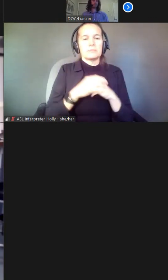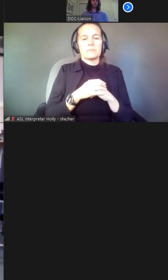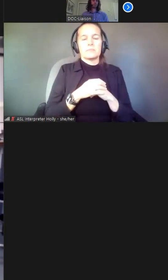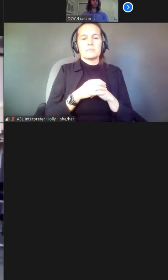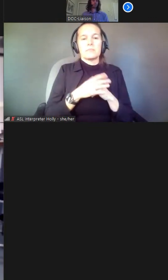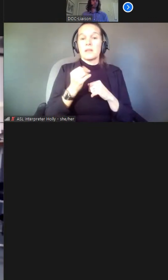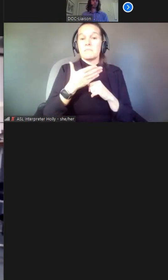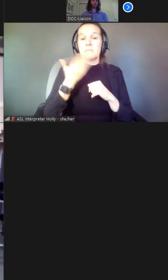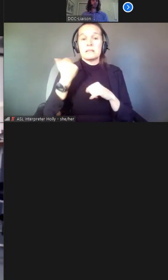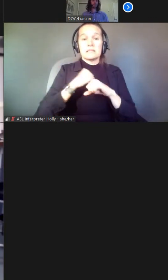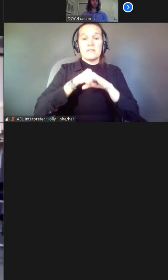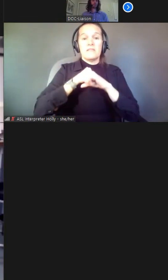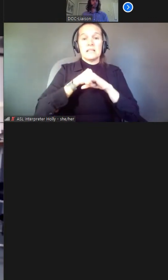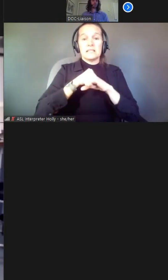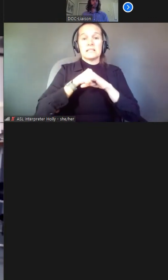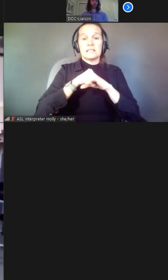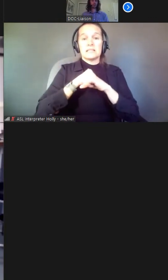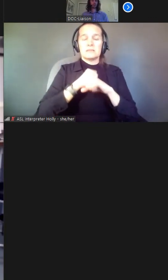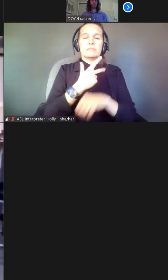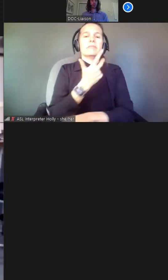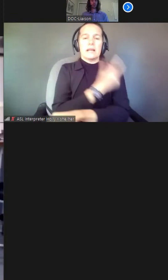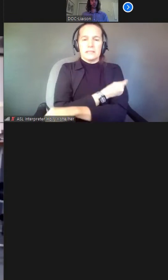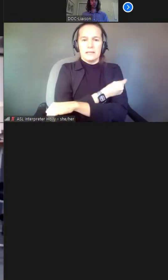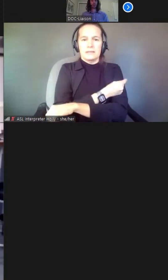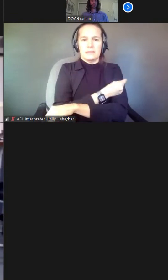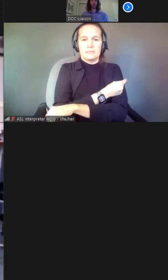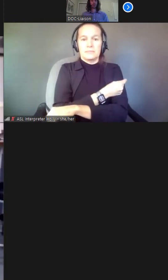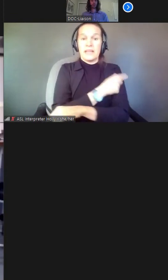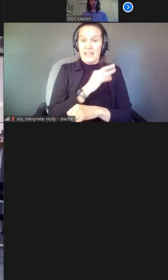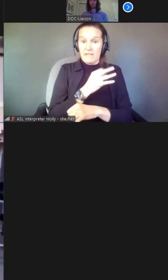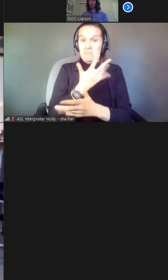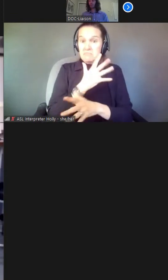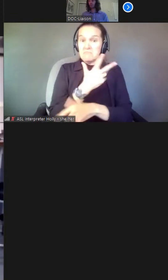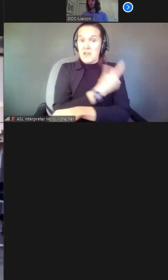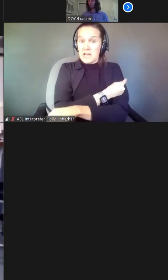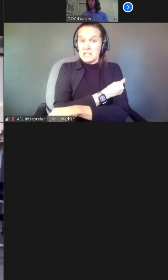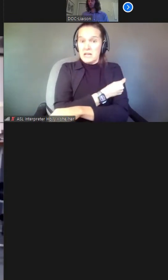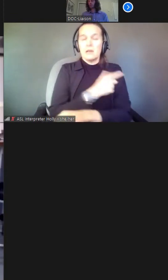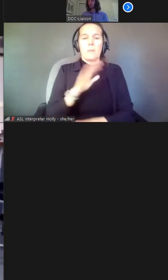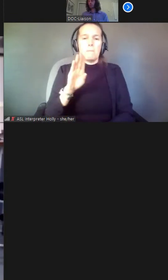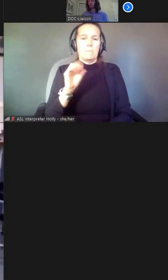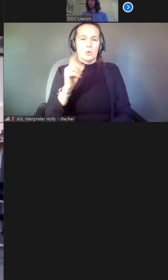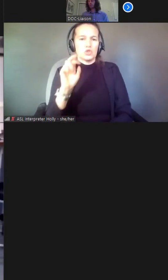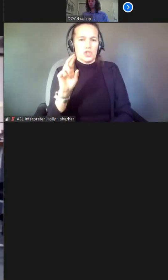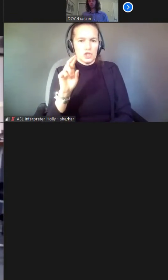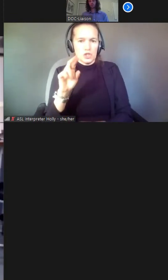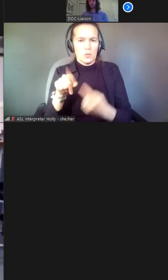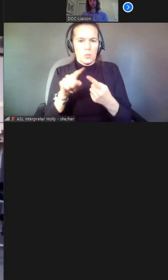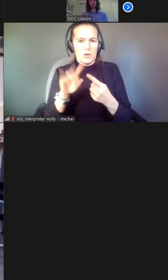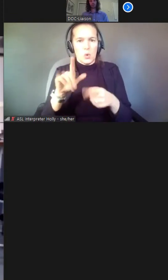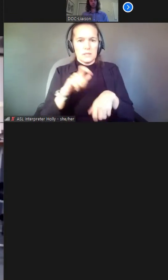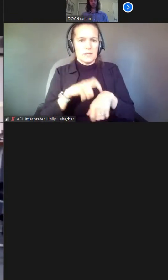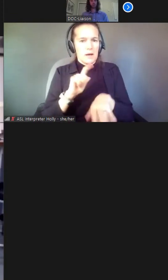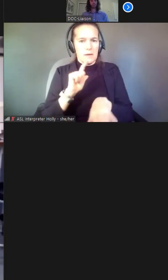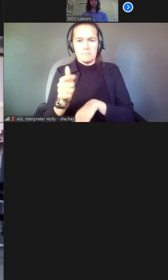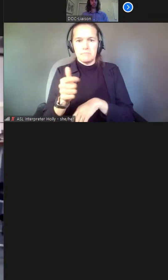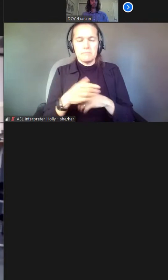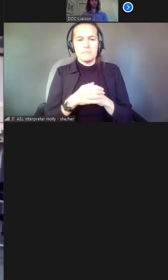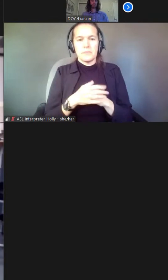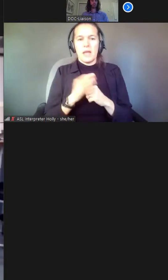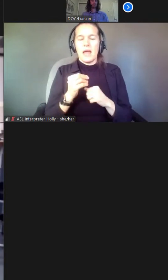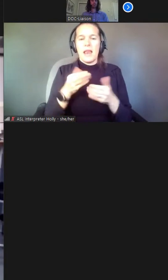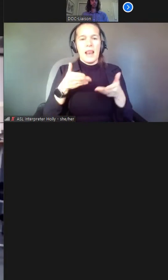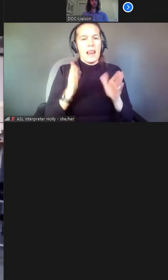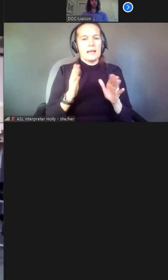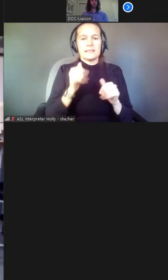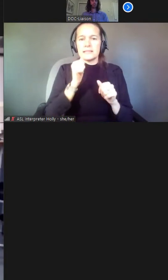best defense is still to get vaccinated, and if vaccinated, get boosted as soon as it's your time. And let's hang together